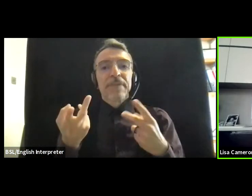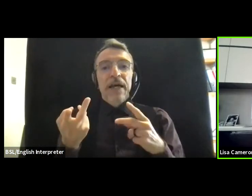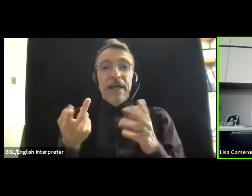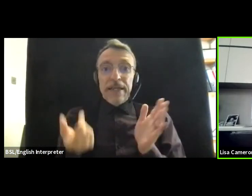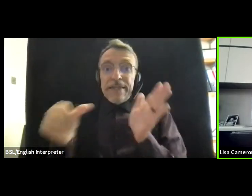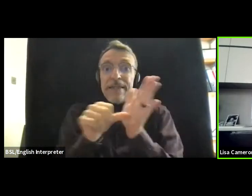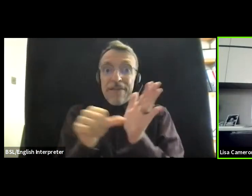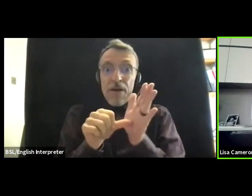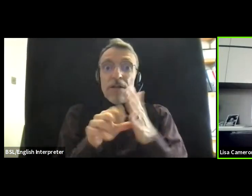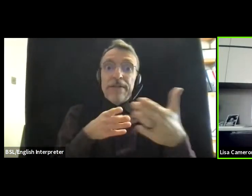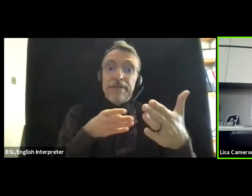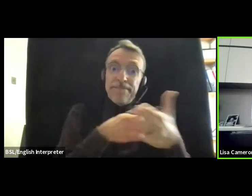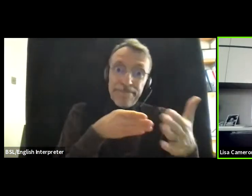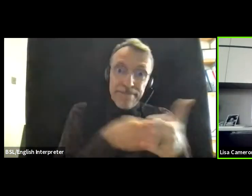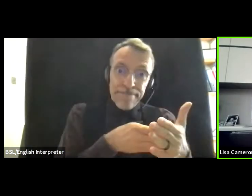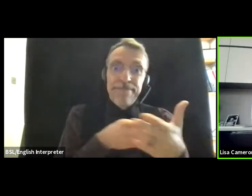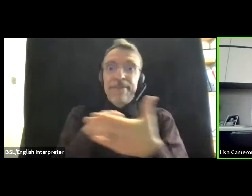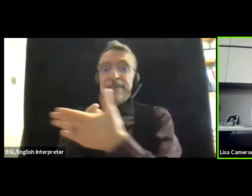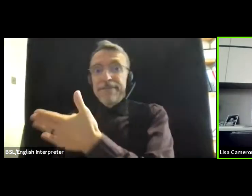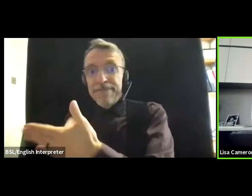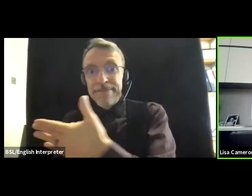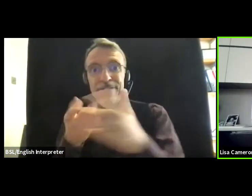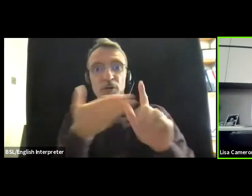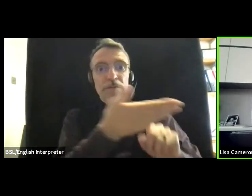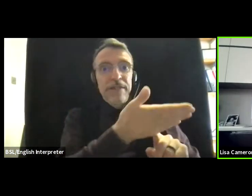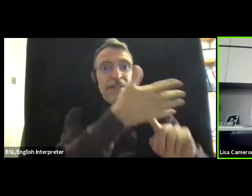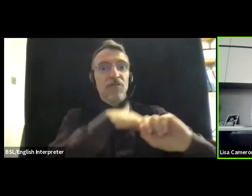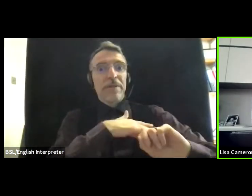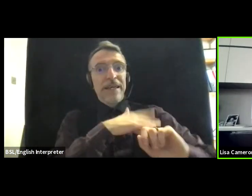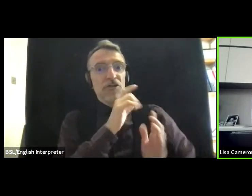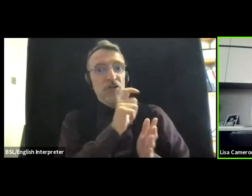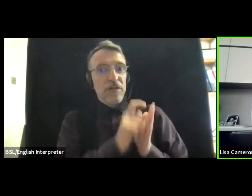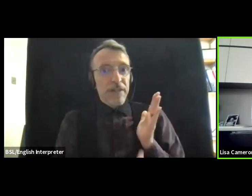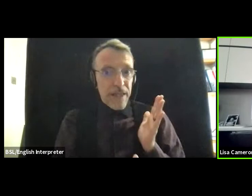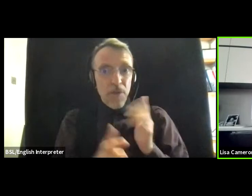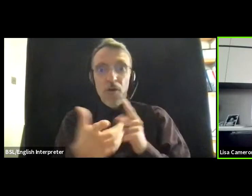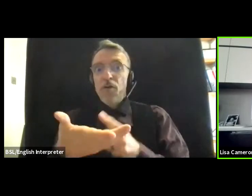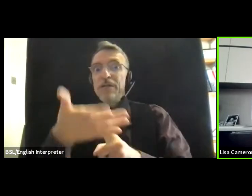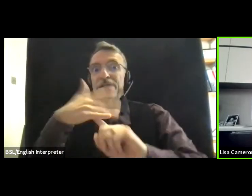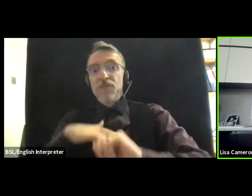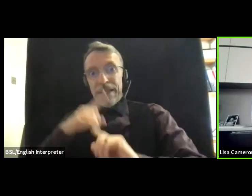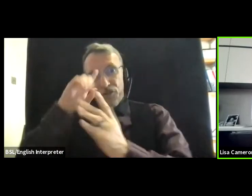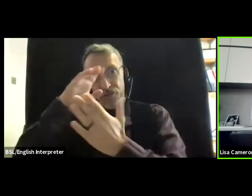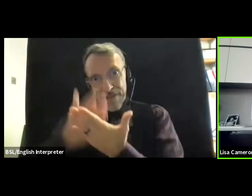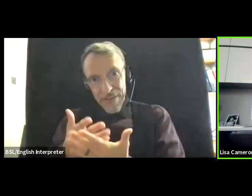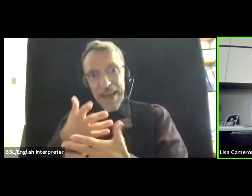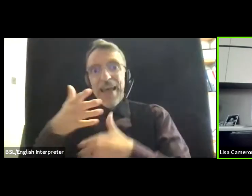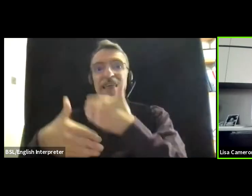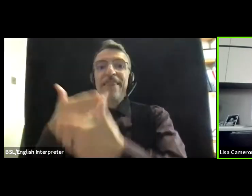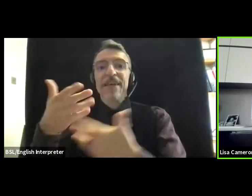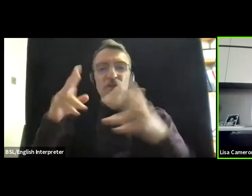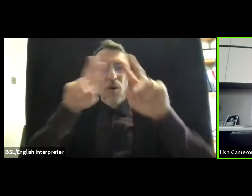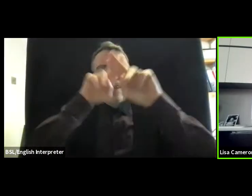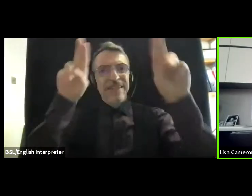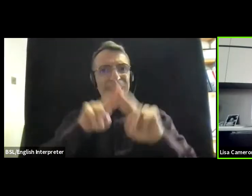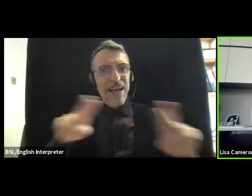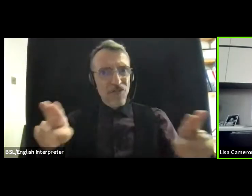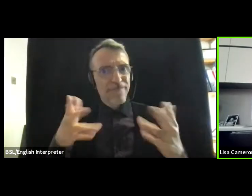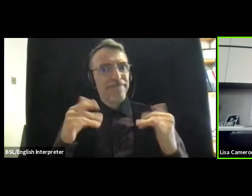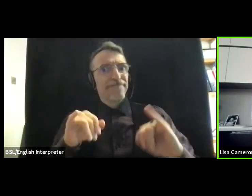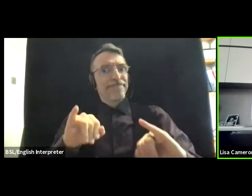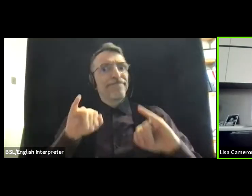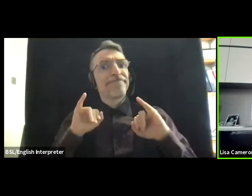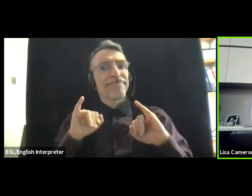difficulty in a sense of discrimination that people can experience internationally of